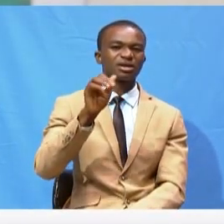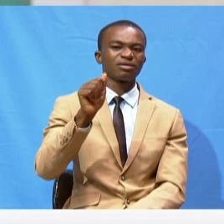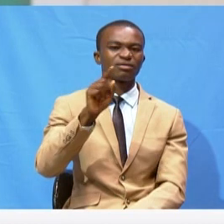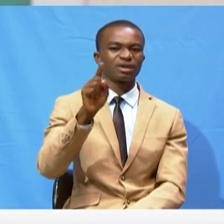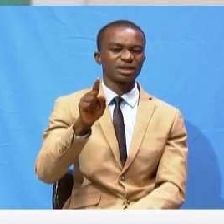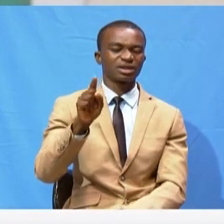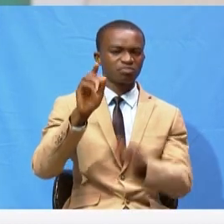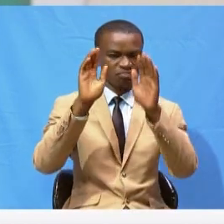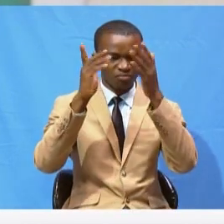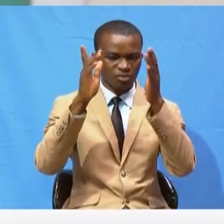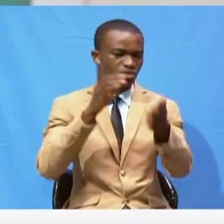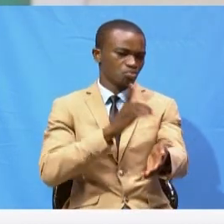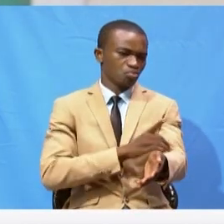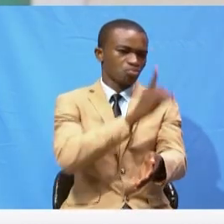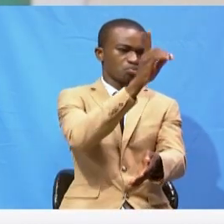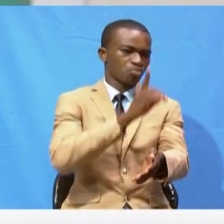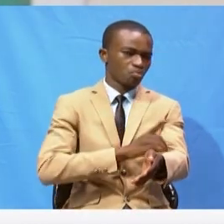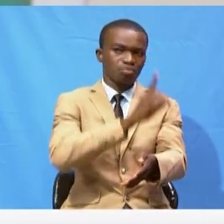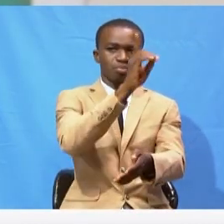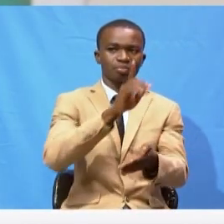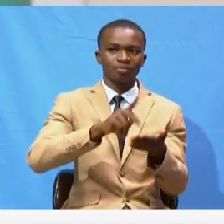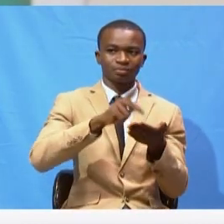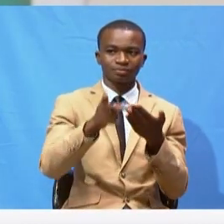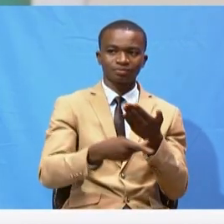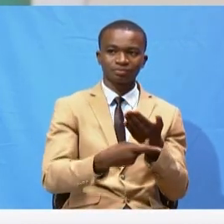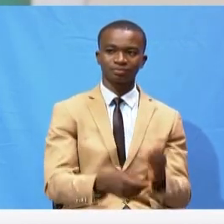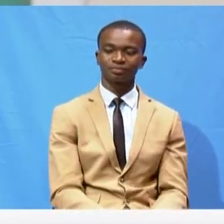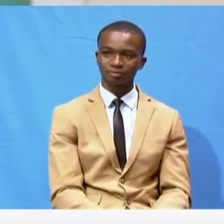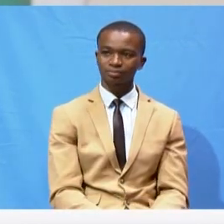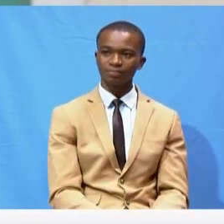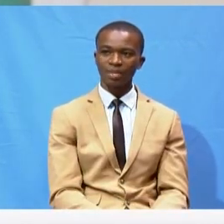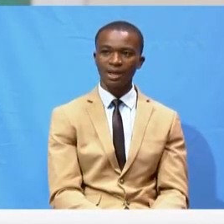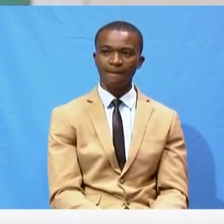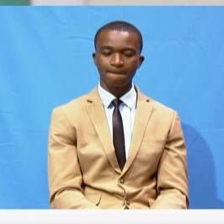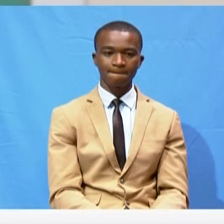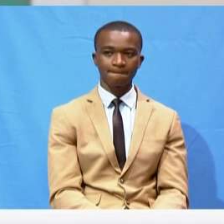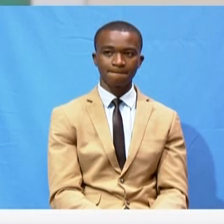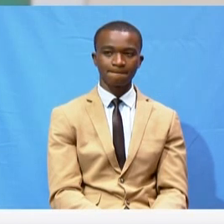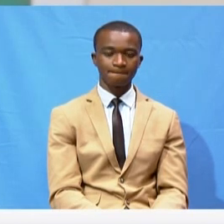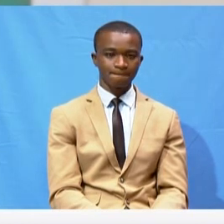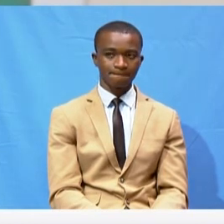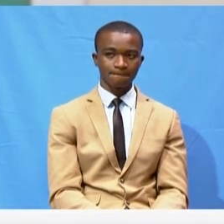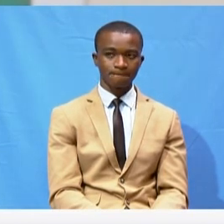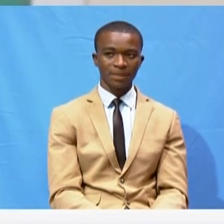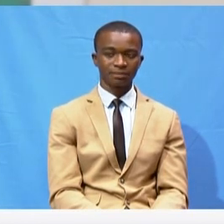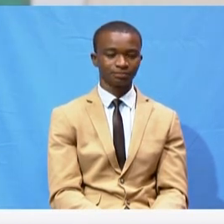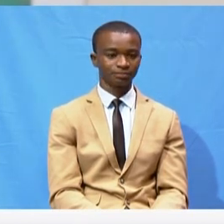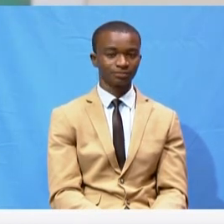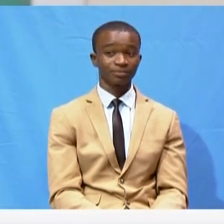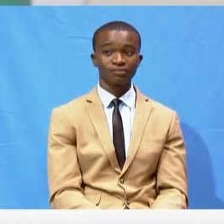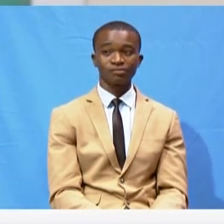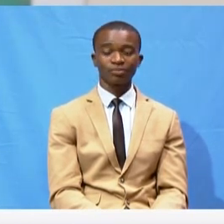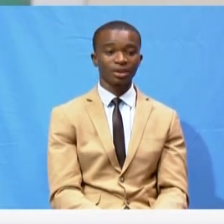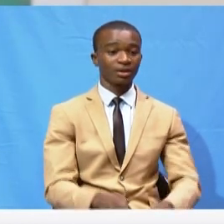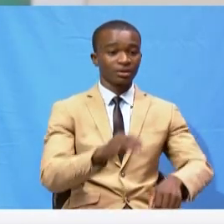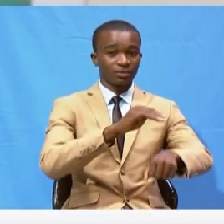program. The decentralization drive may not yet be at an opportune state, but we are happy that